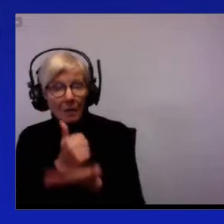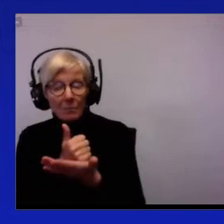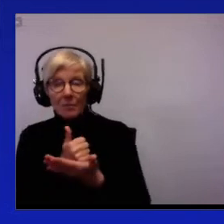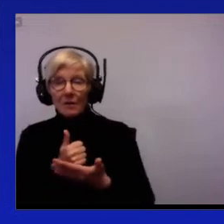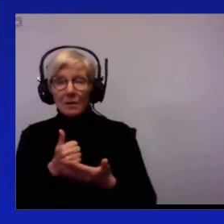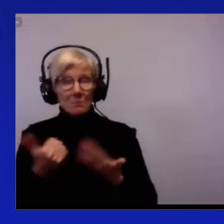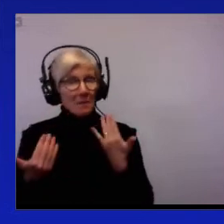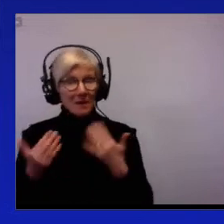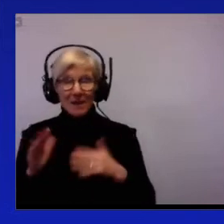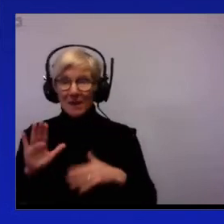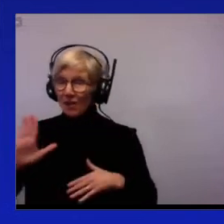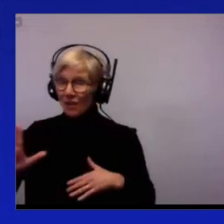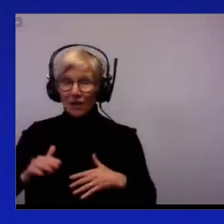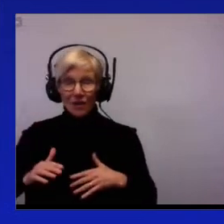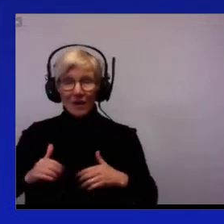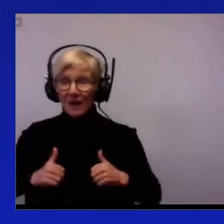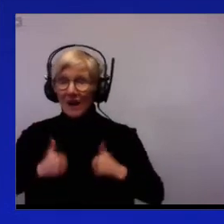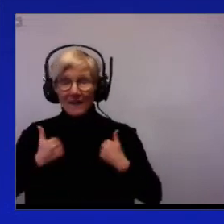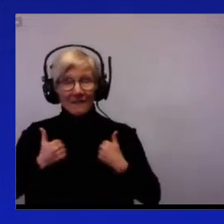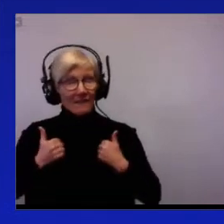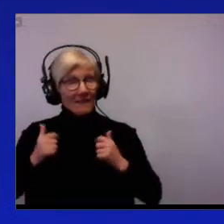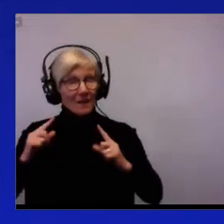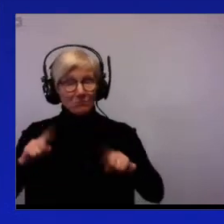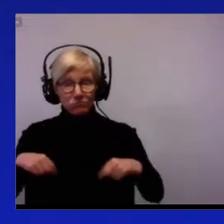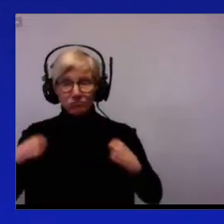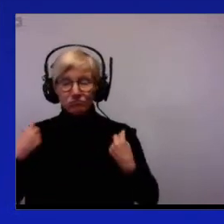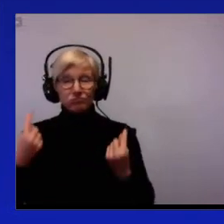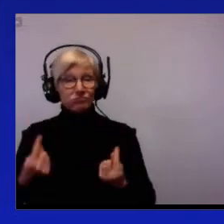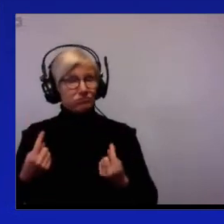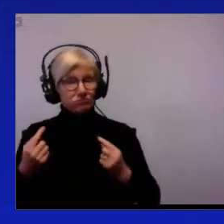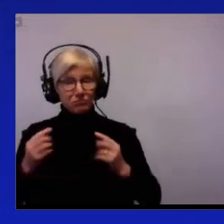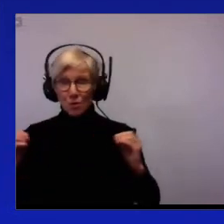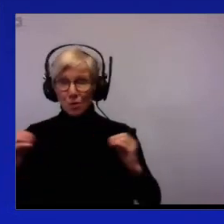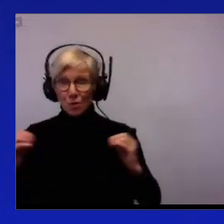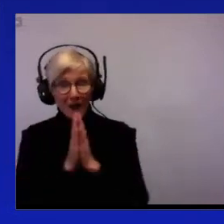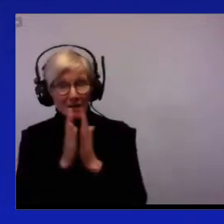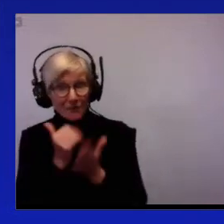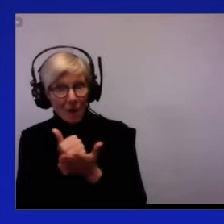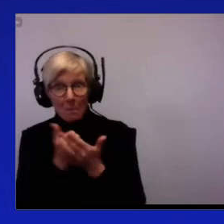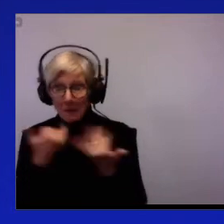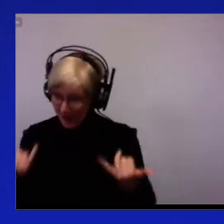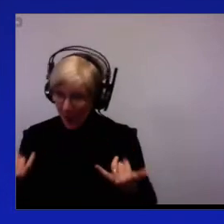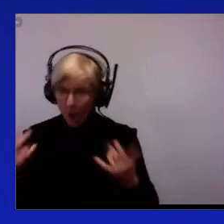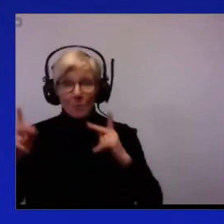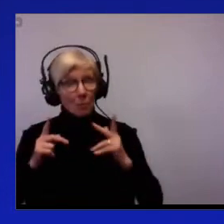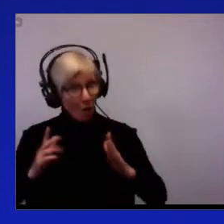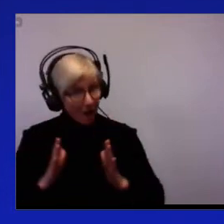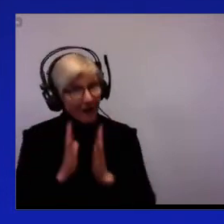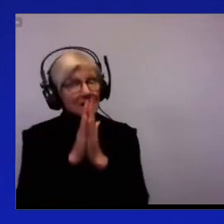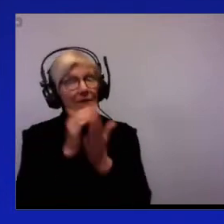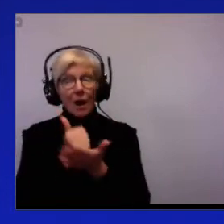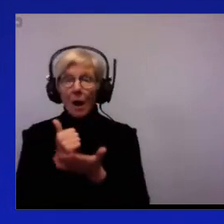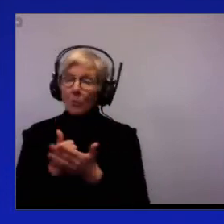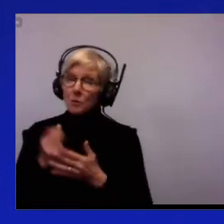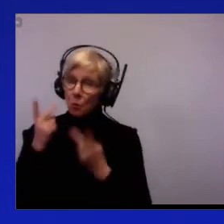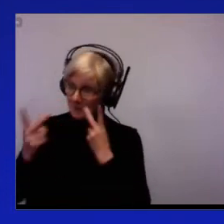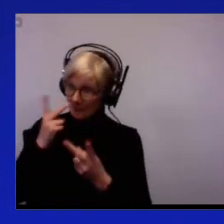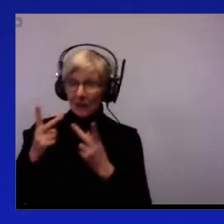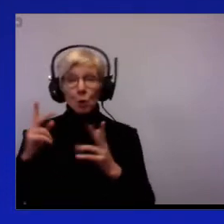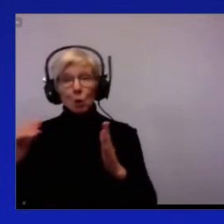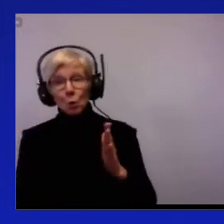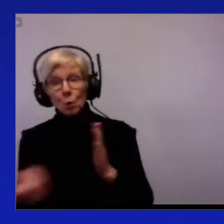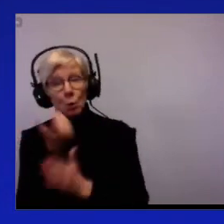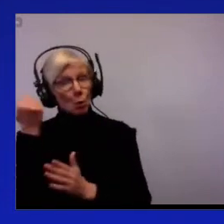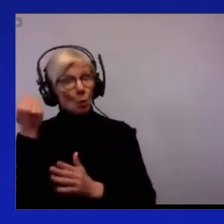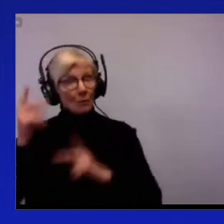But this is, obviously we wish people didn't need the help, but we are encouraged that new people are accessing services where they